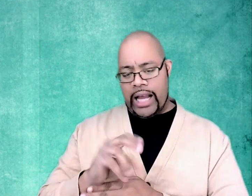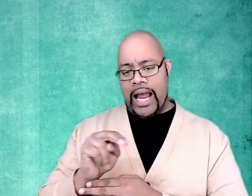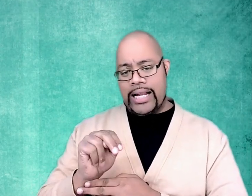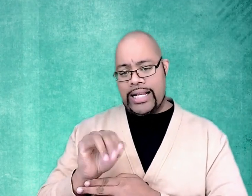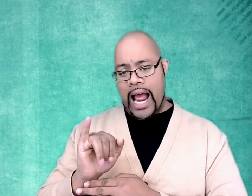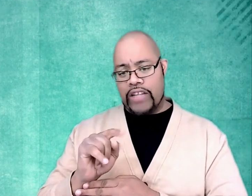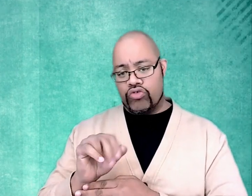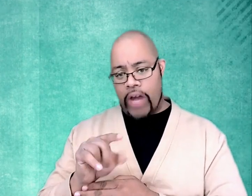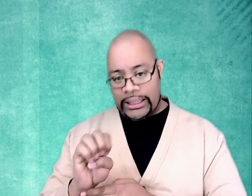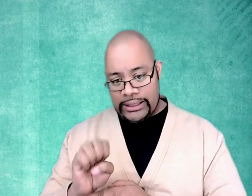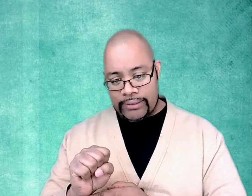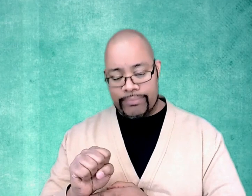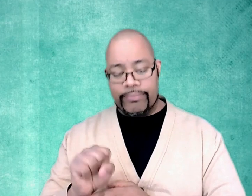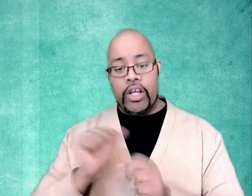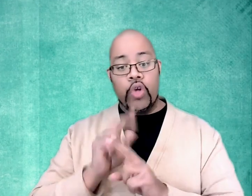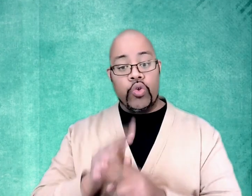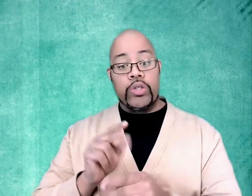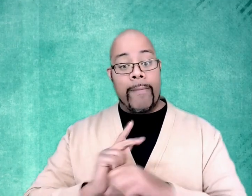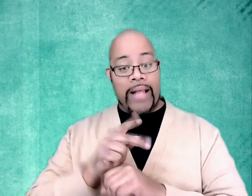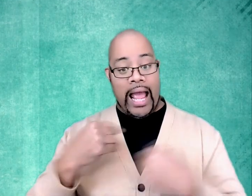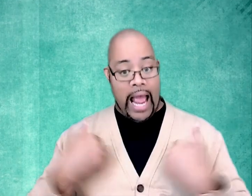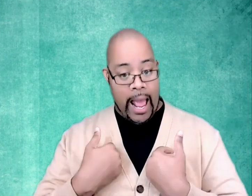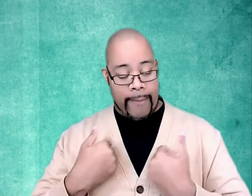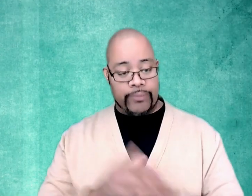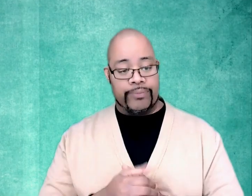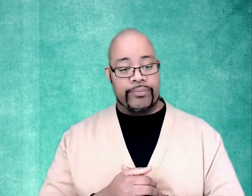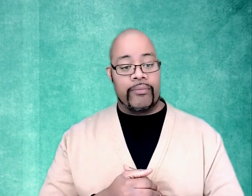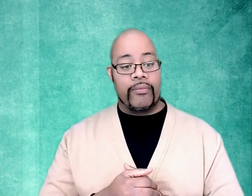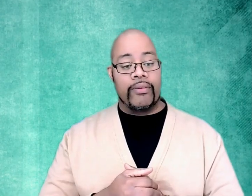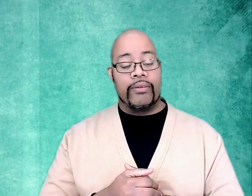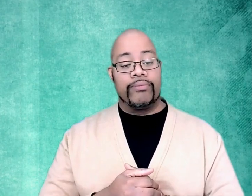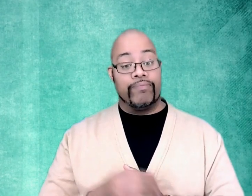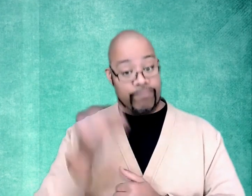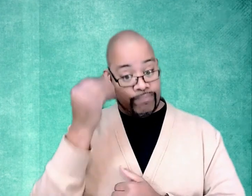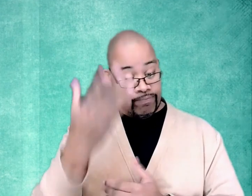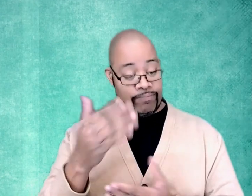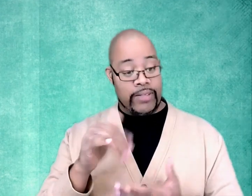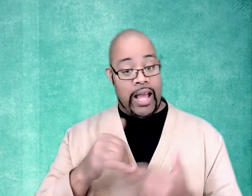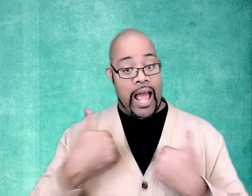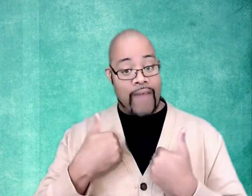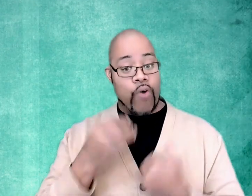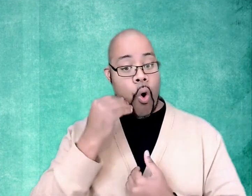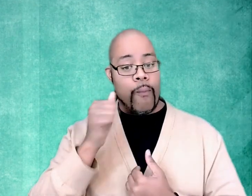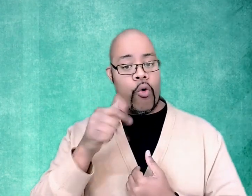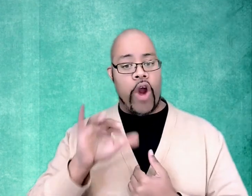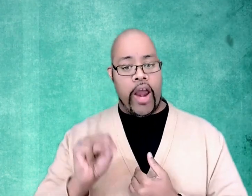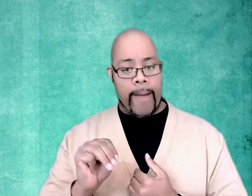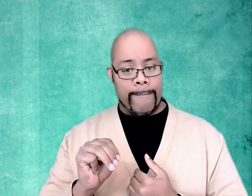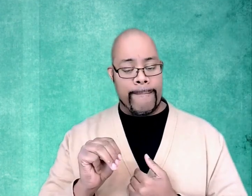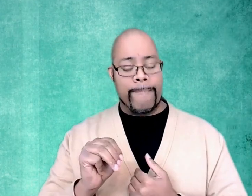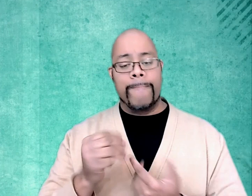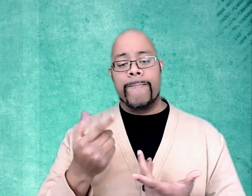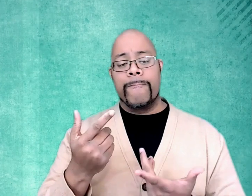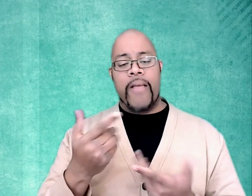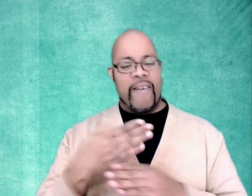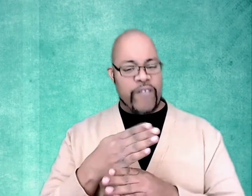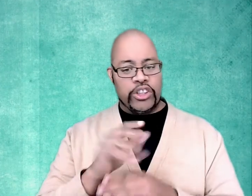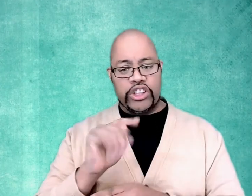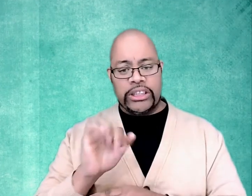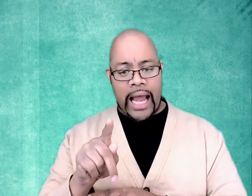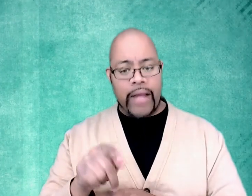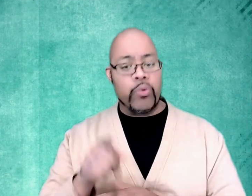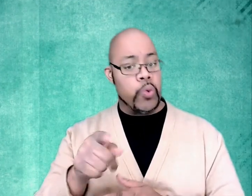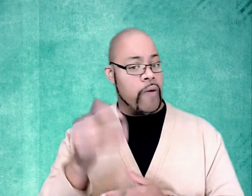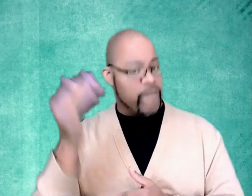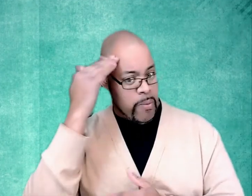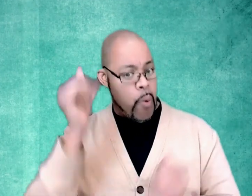the latter which can be used by plants and animals. Now, fun fact for you guys, if any of you guys have a home aquarium or, a fish tank,